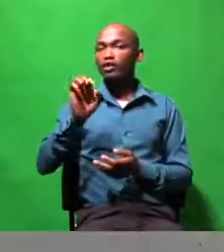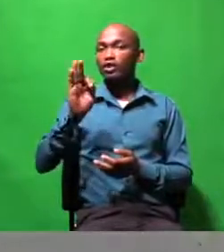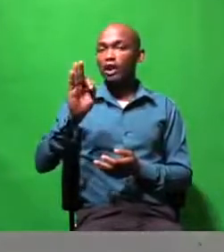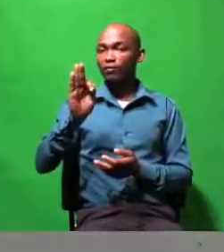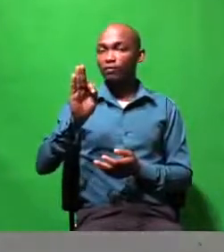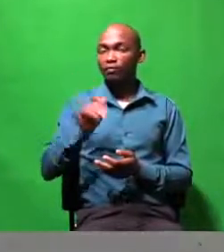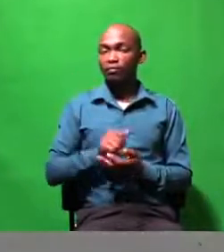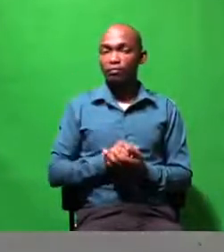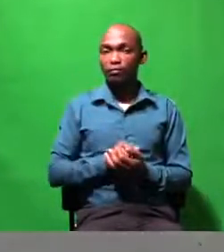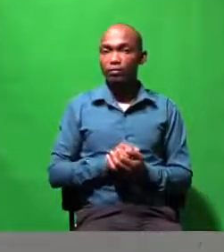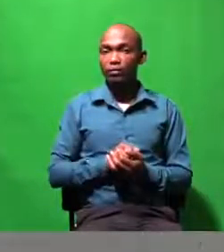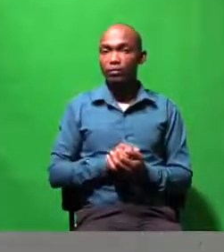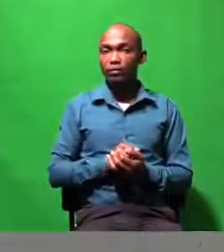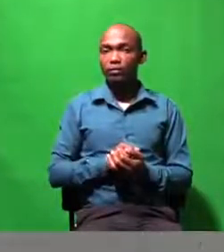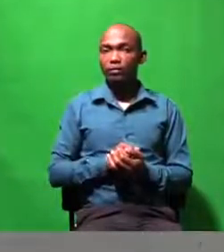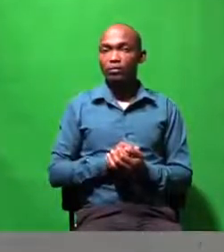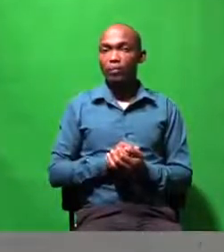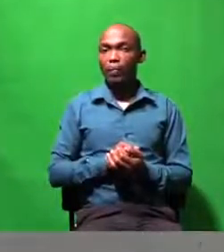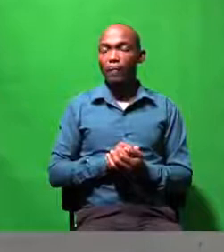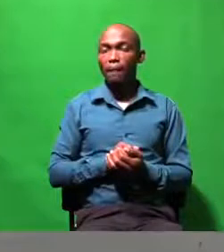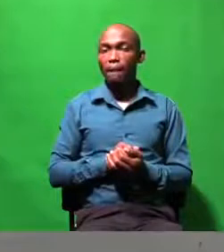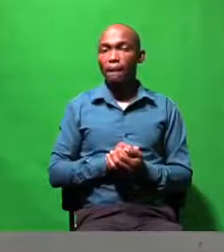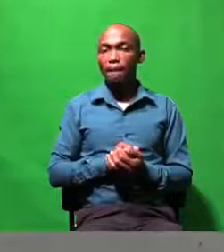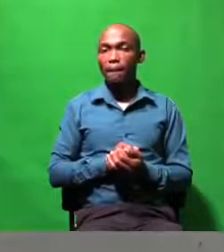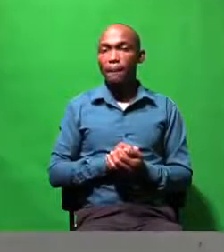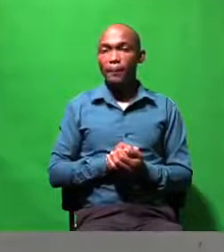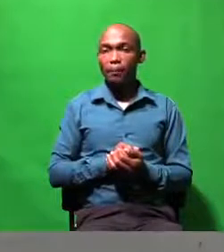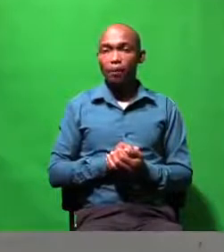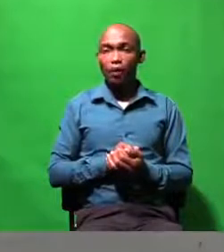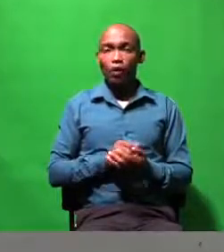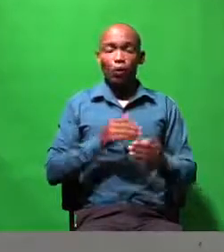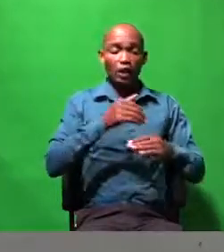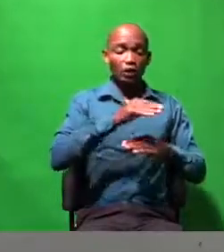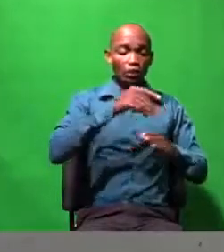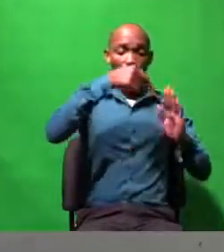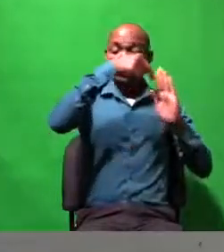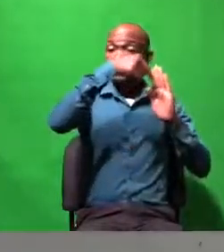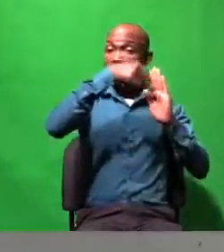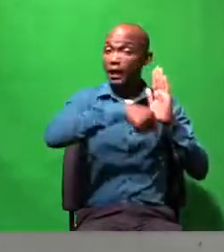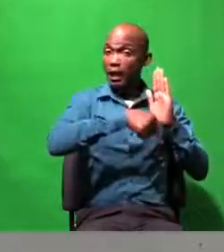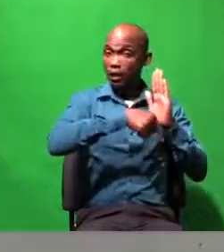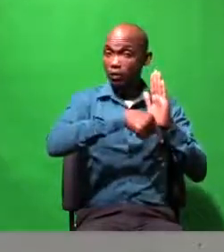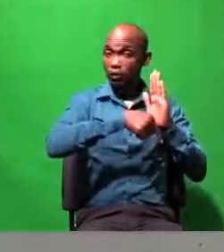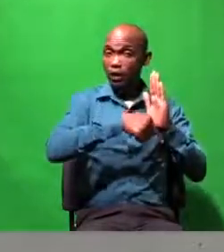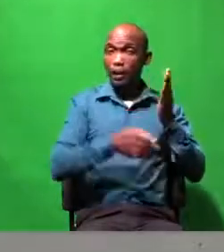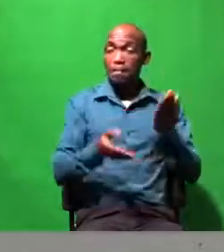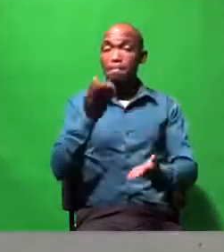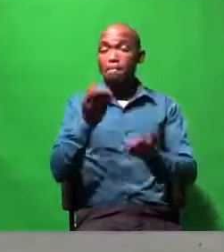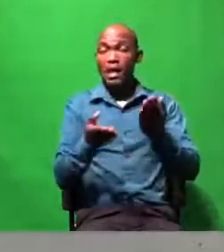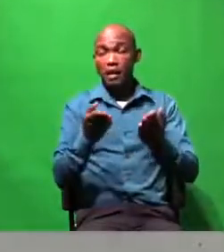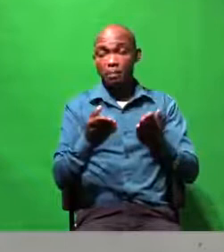We call it a continental shelf. So when we move down, maybe there is 100